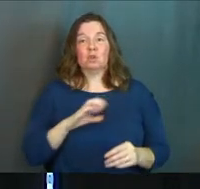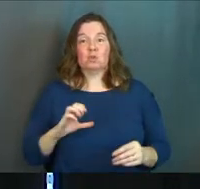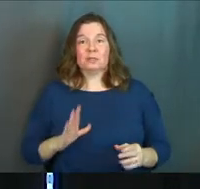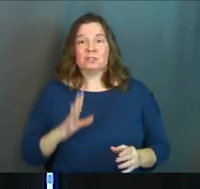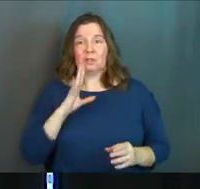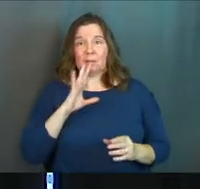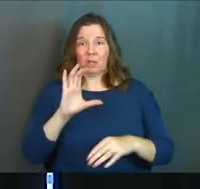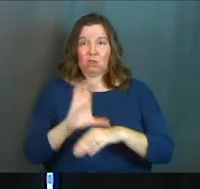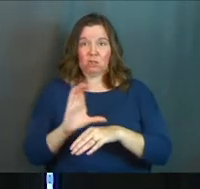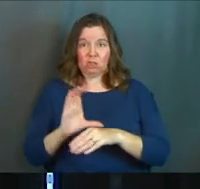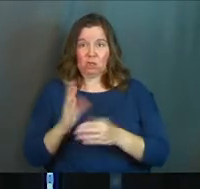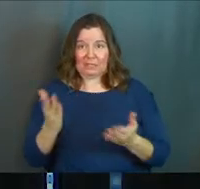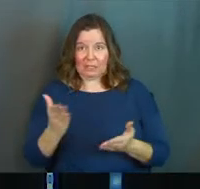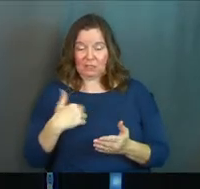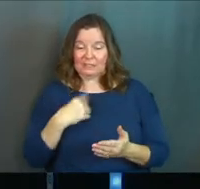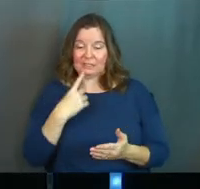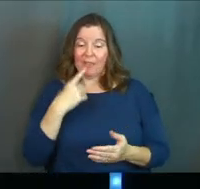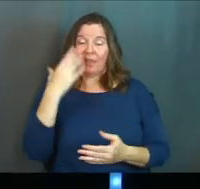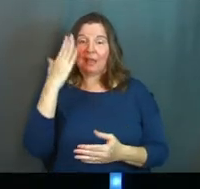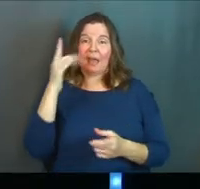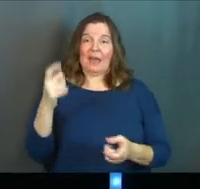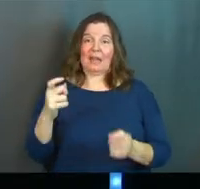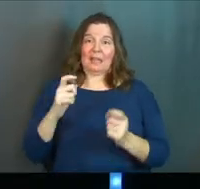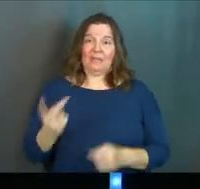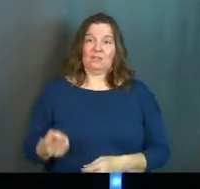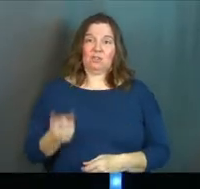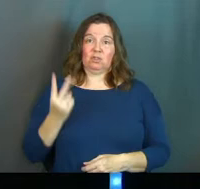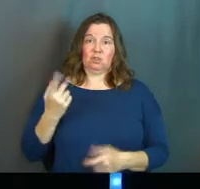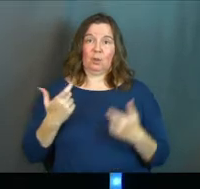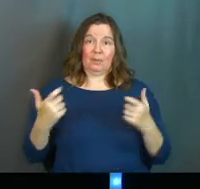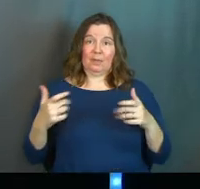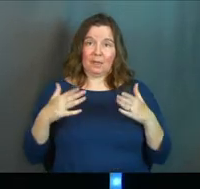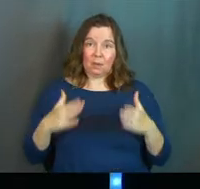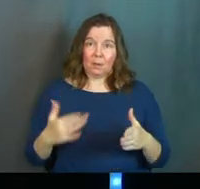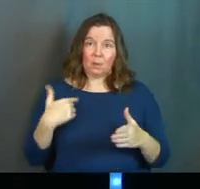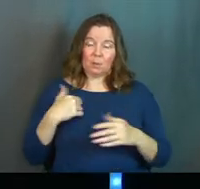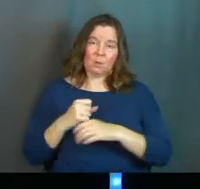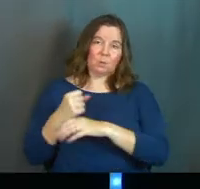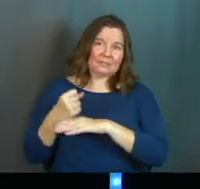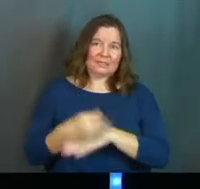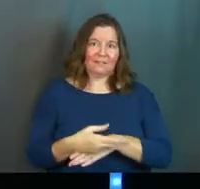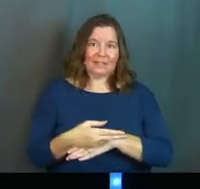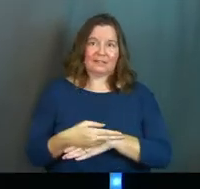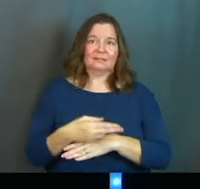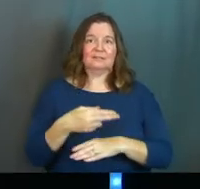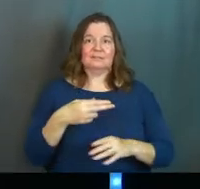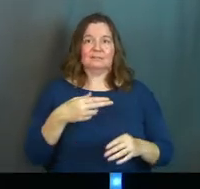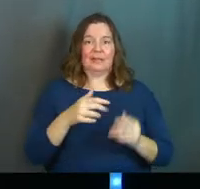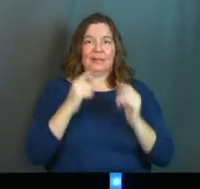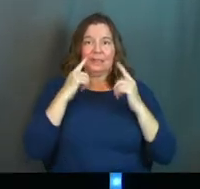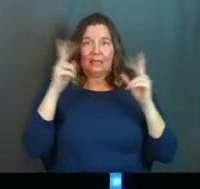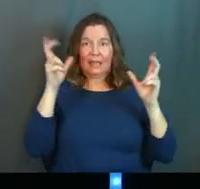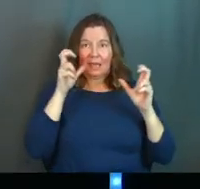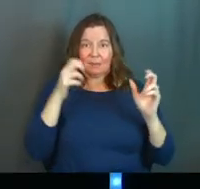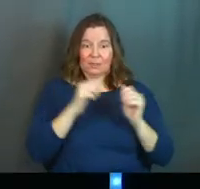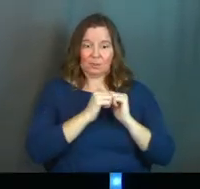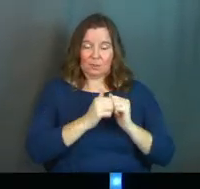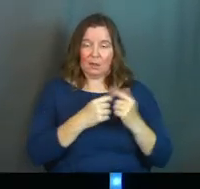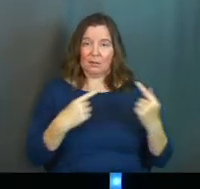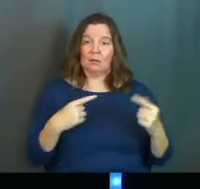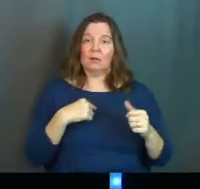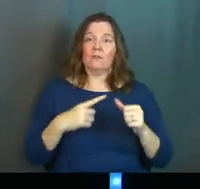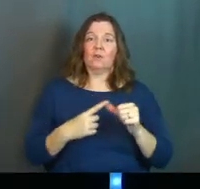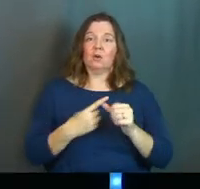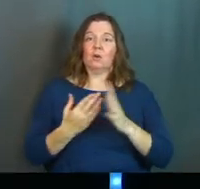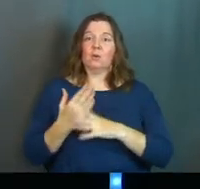Christians here. It's talking about the church here and says that God gave us two big ways that we're going to defeat the enemy together. Number one is by the blood